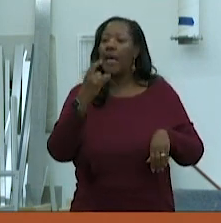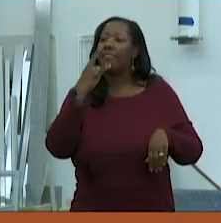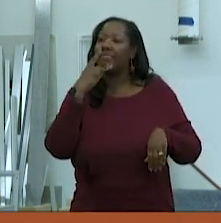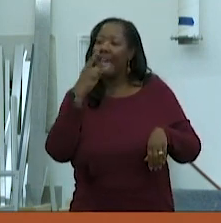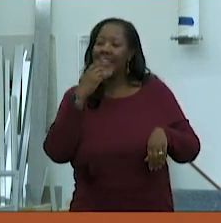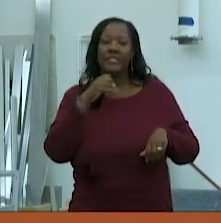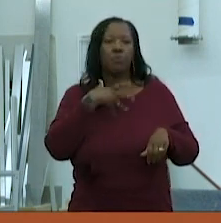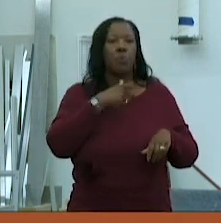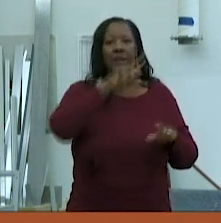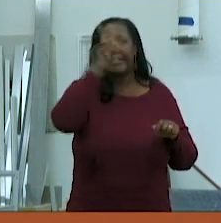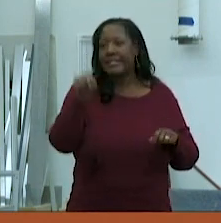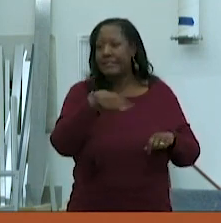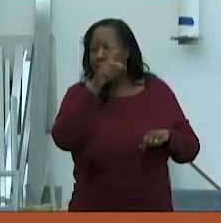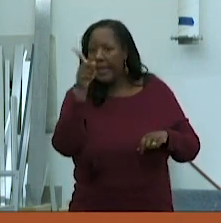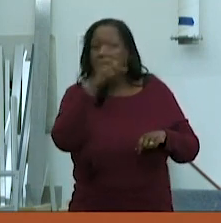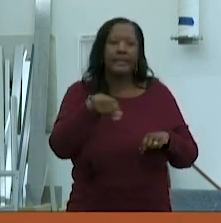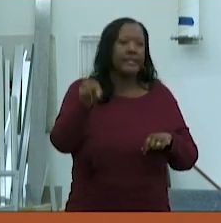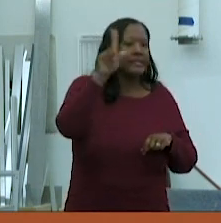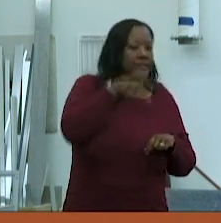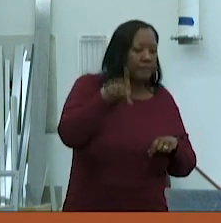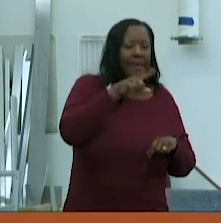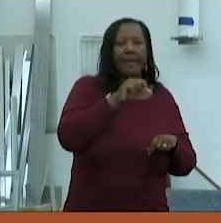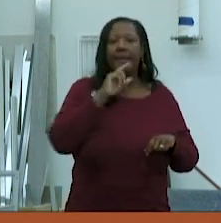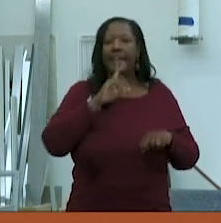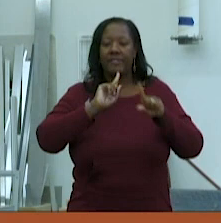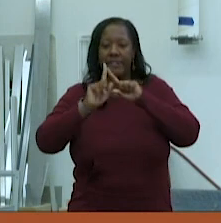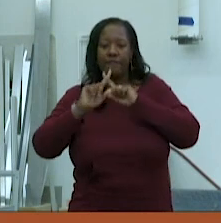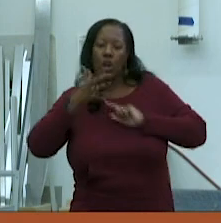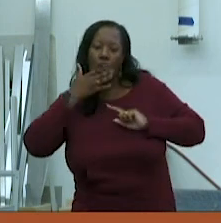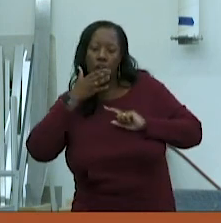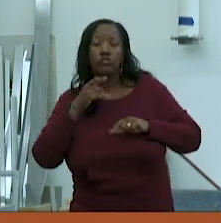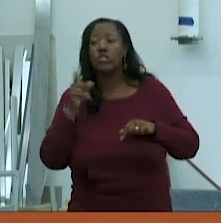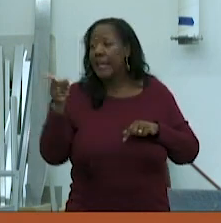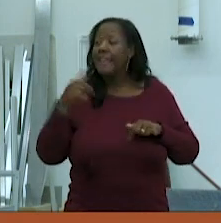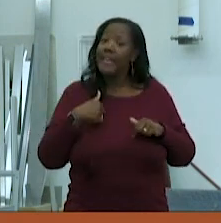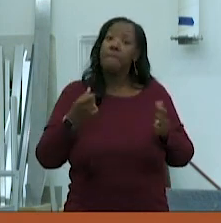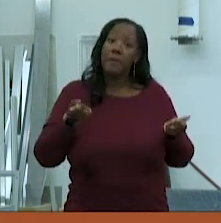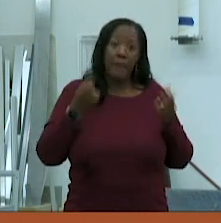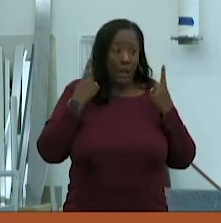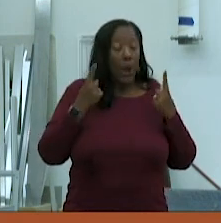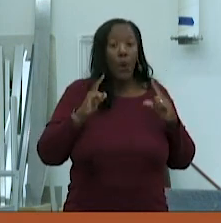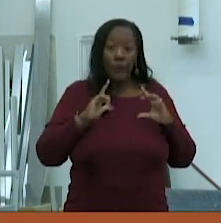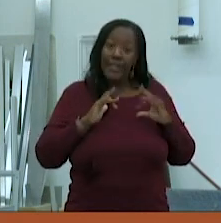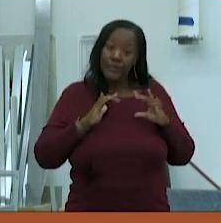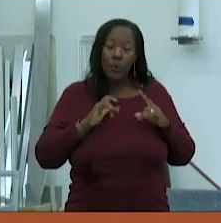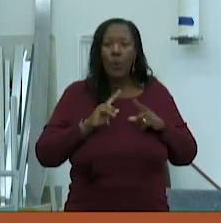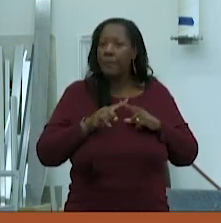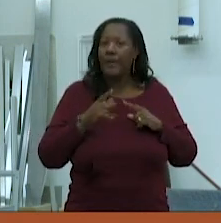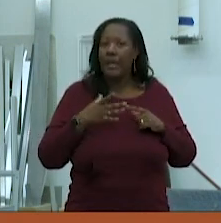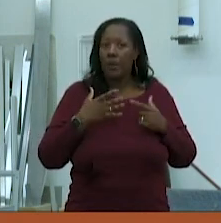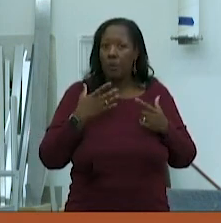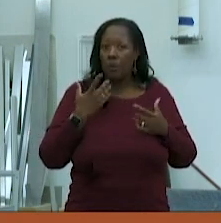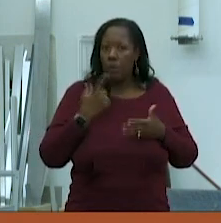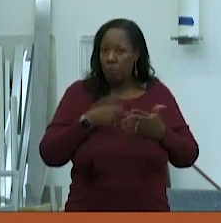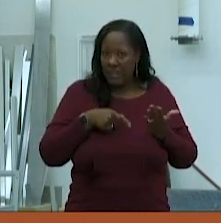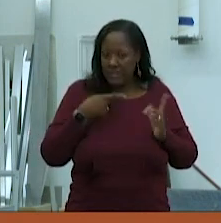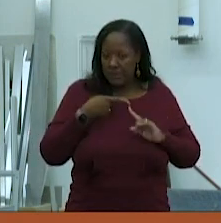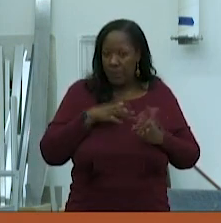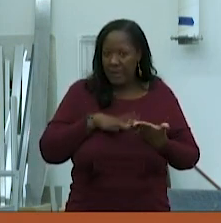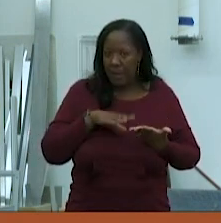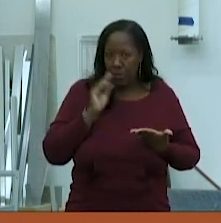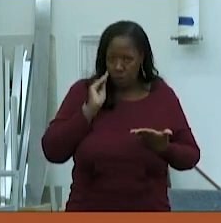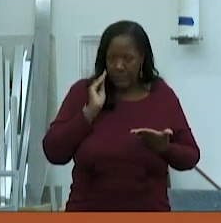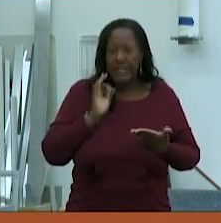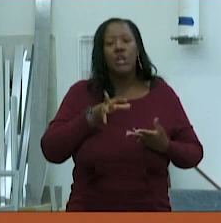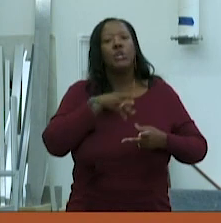want 6 different colors. But the audience is going to be like, it's pretty cool, like I like these colors, but I don't know what I'm supposed to be learning from this. So it's always helpful to